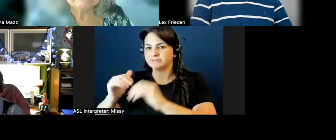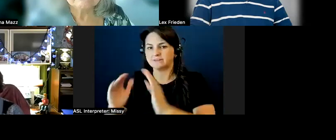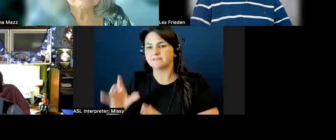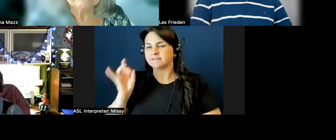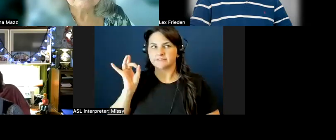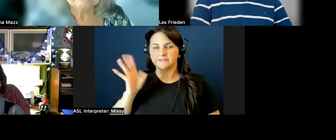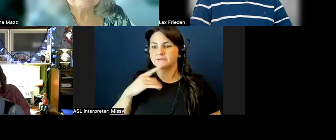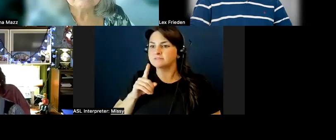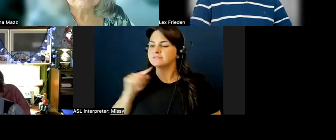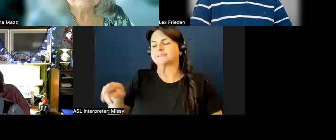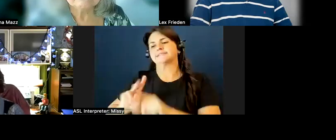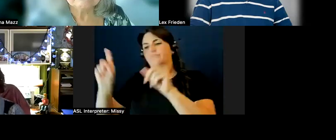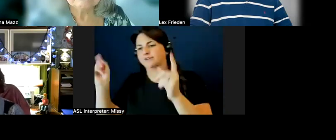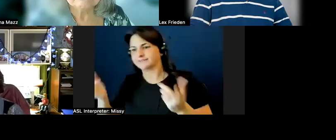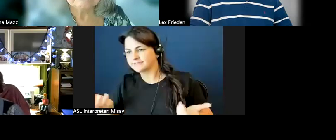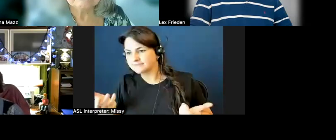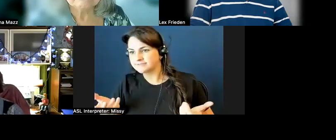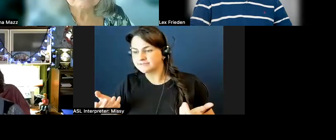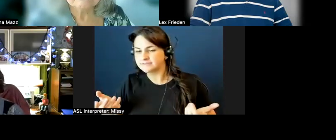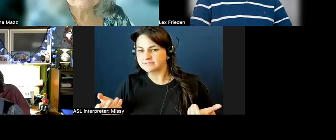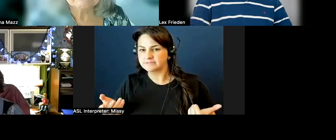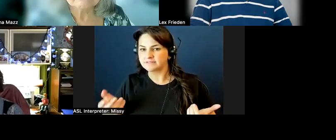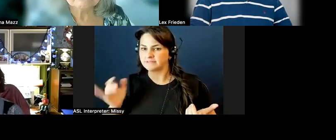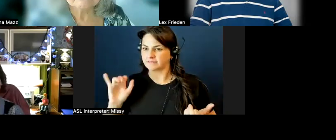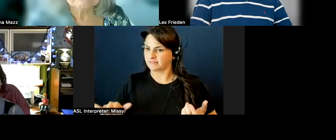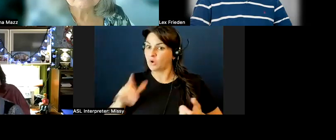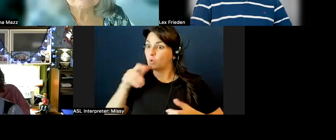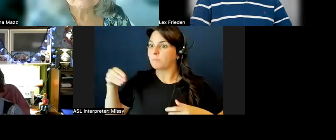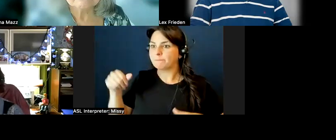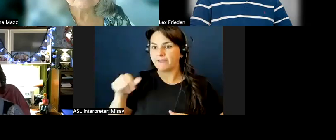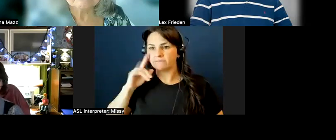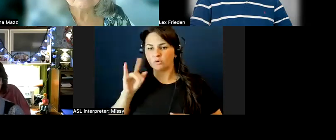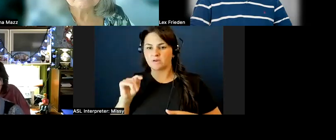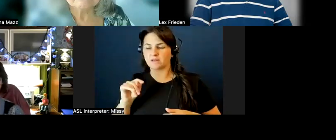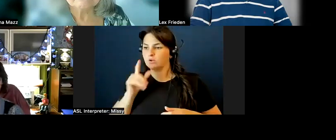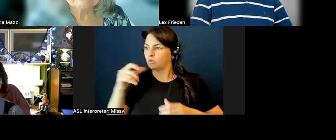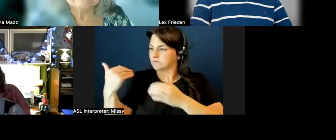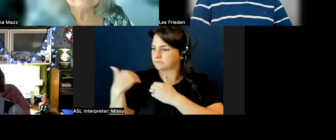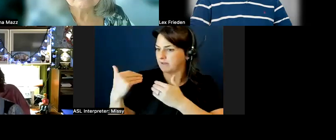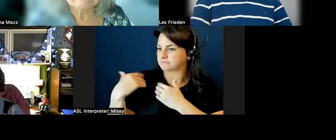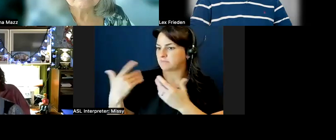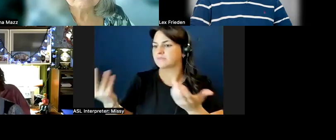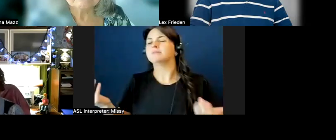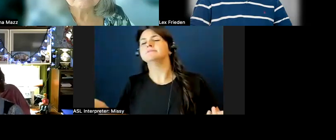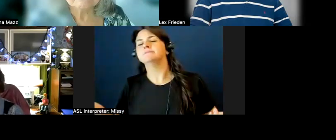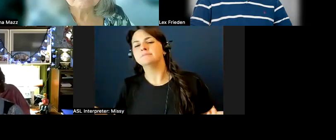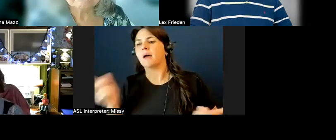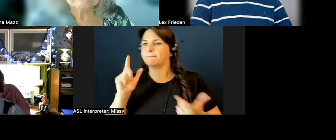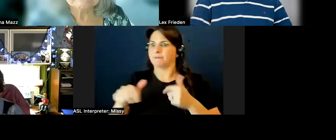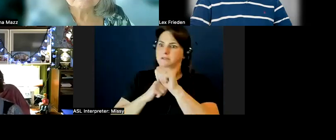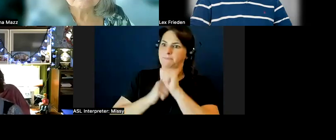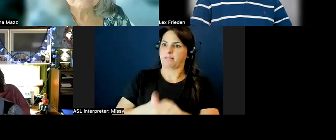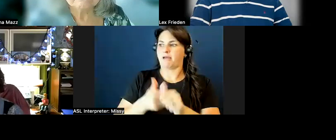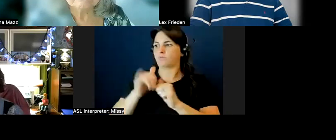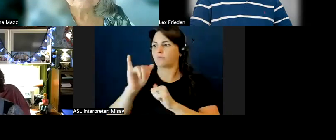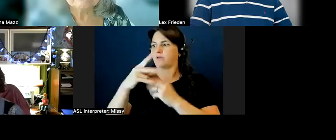is viewed differently, in regards to how it impacts or who's paying for it or its responsibility, to be compliant with these